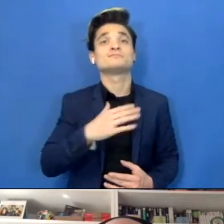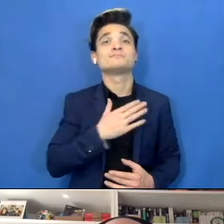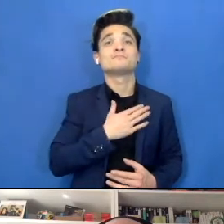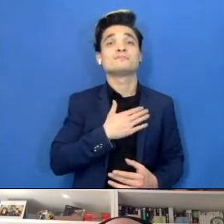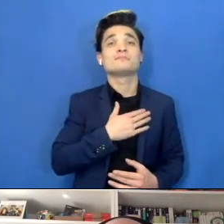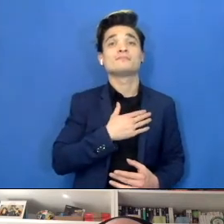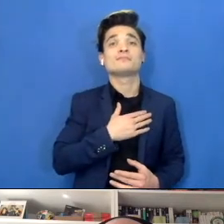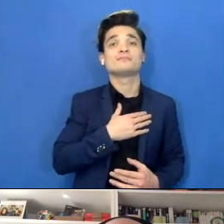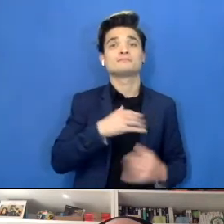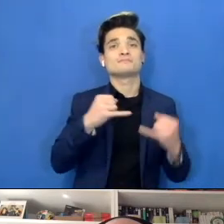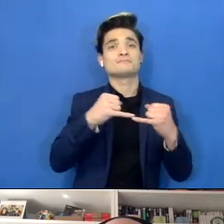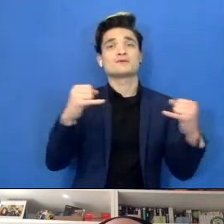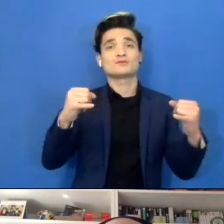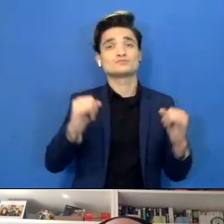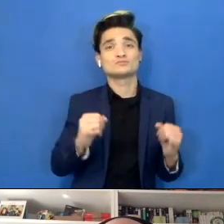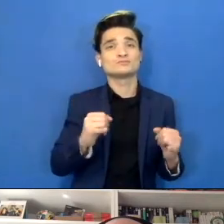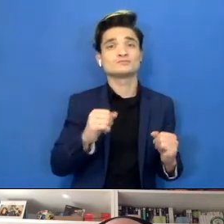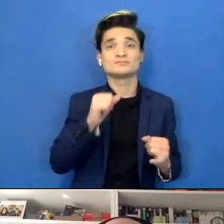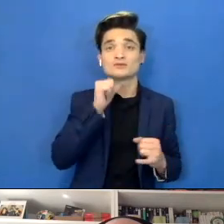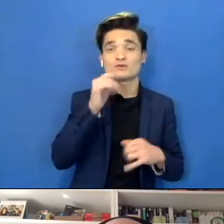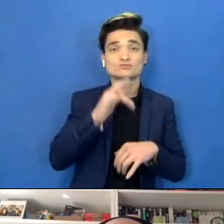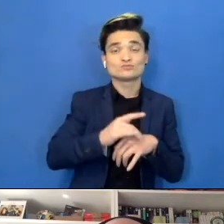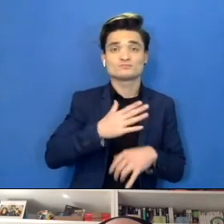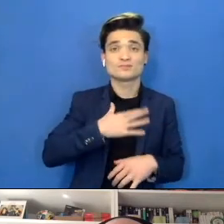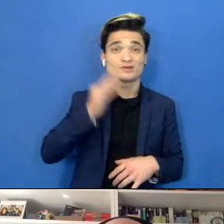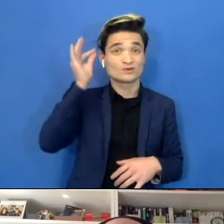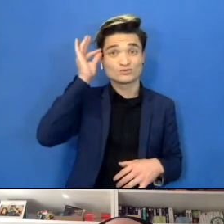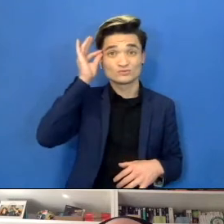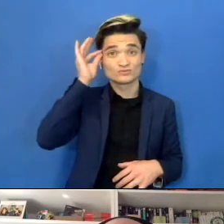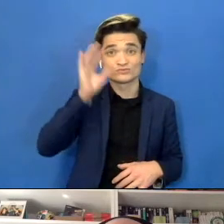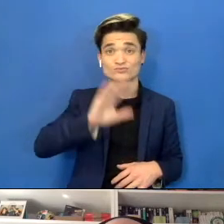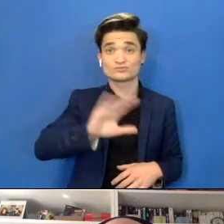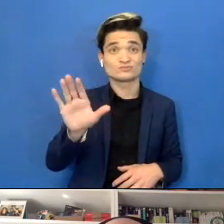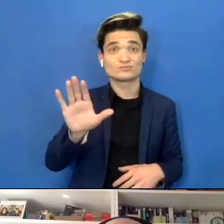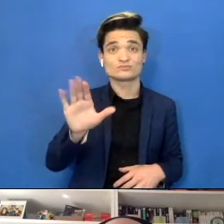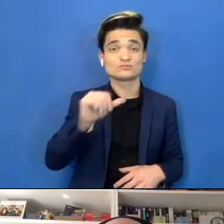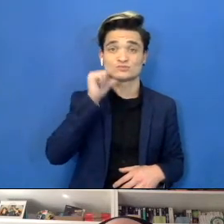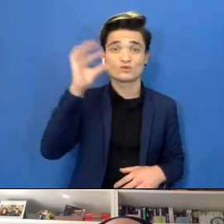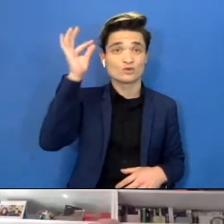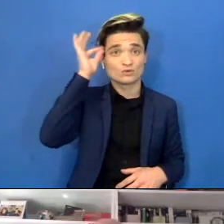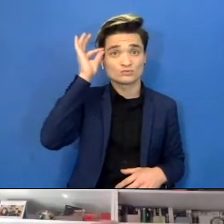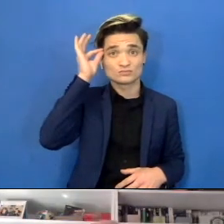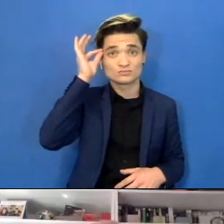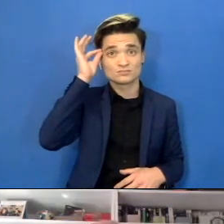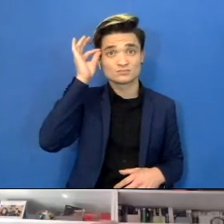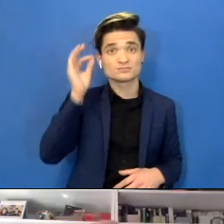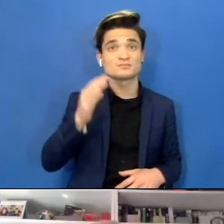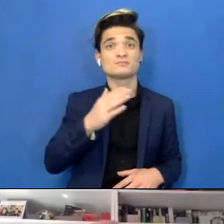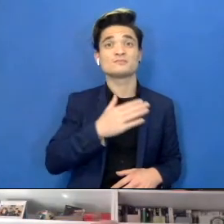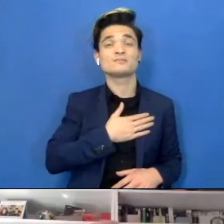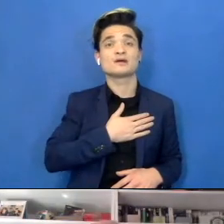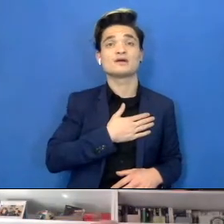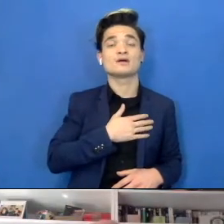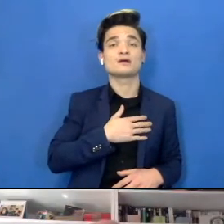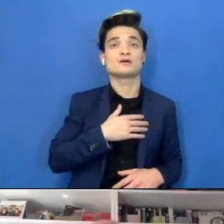I mean, it depends on what mood my hair is in on the day. But some days, just please don't touch me. Don't put your fingers through my